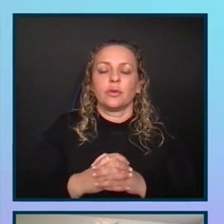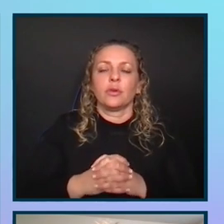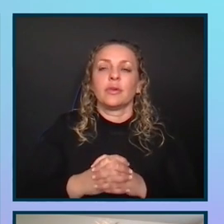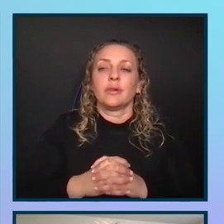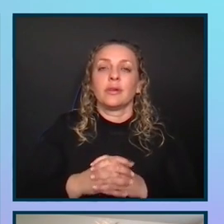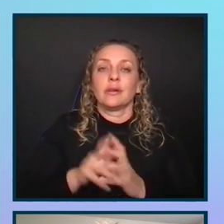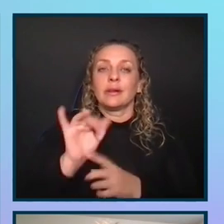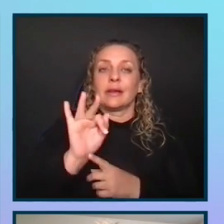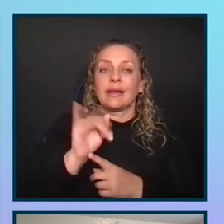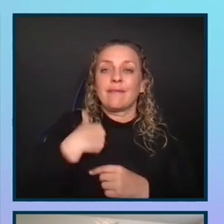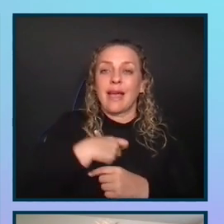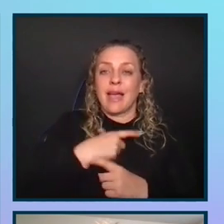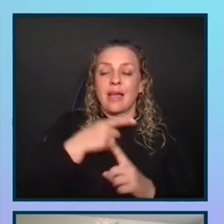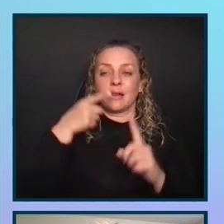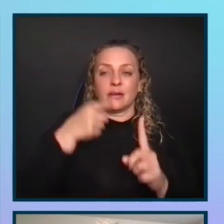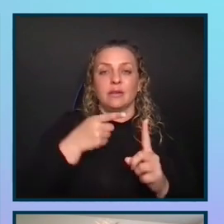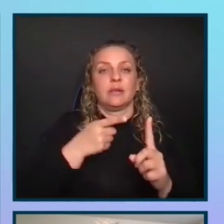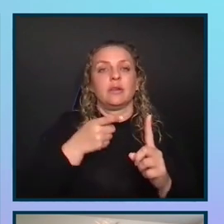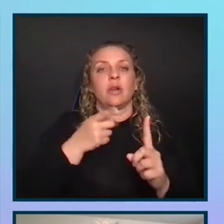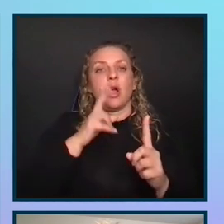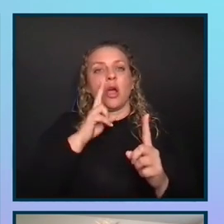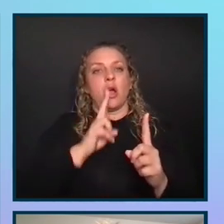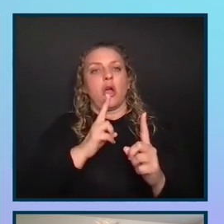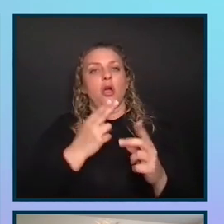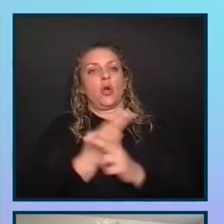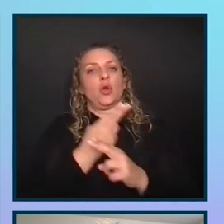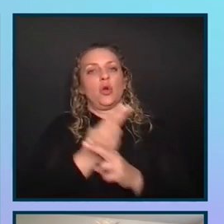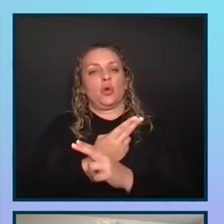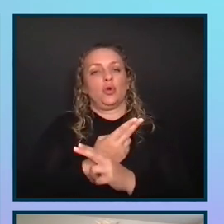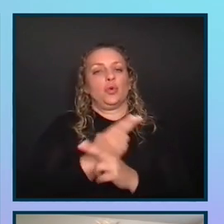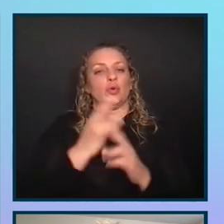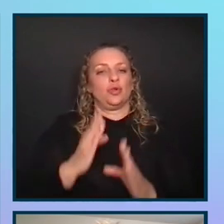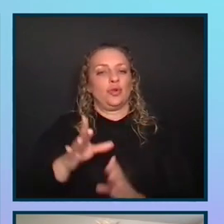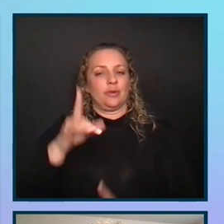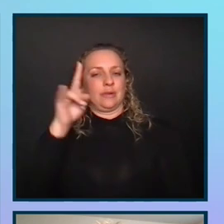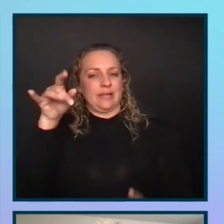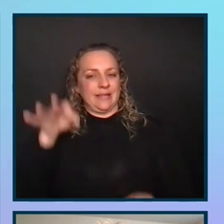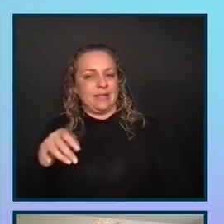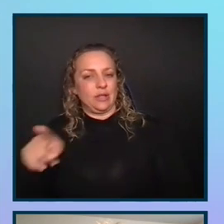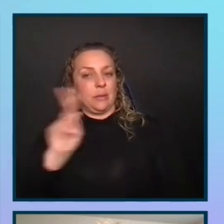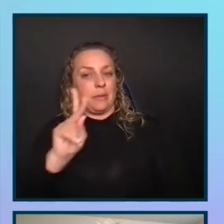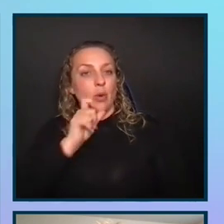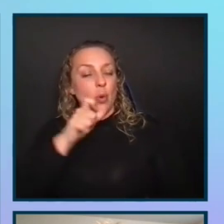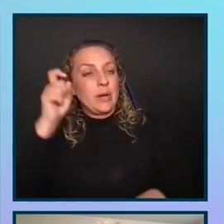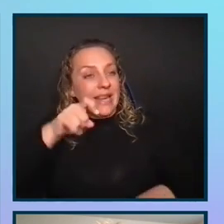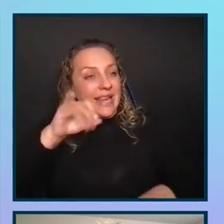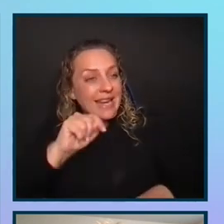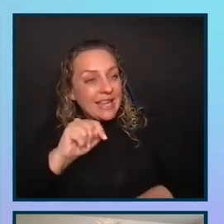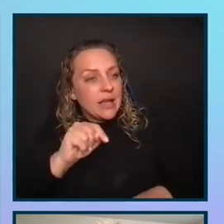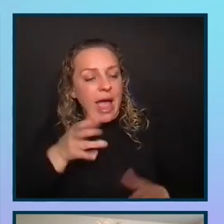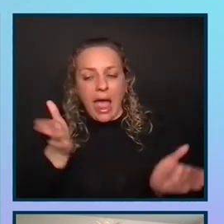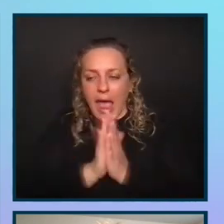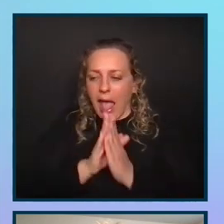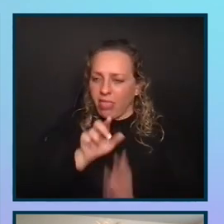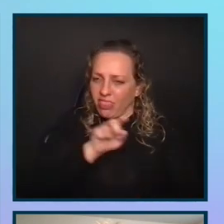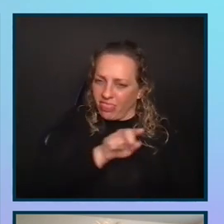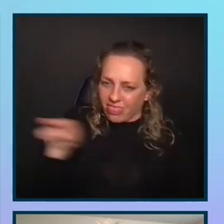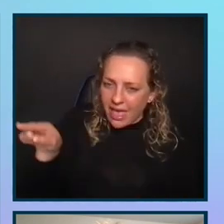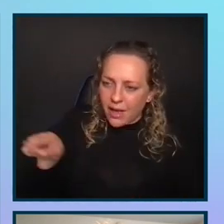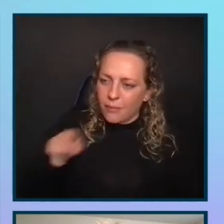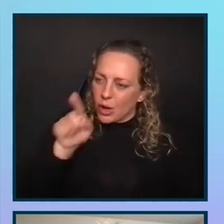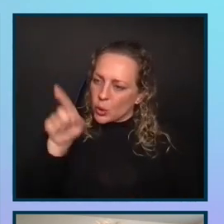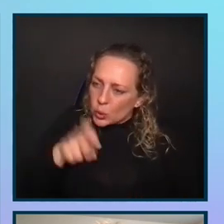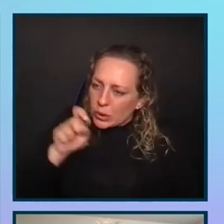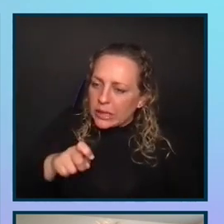If I had to say one thing, I would say honor user choice and preferences. Users know best. It's good to talk to users. It's good to